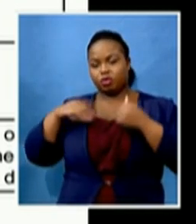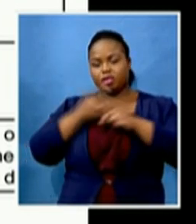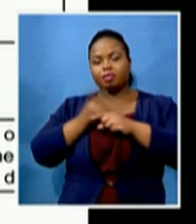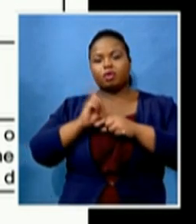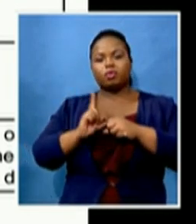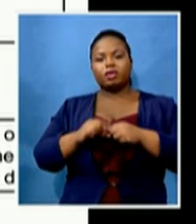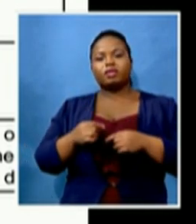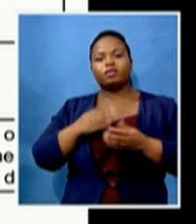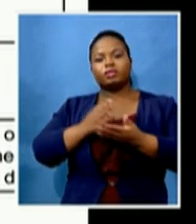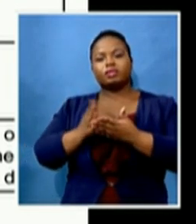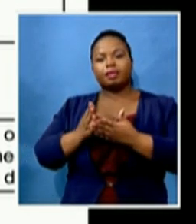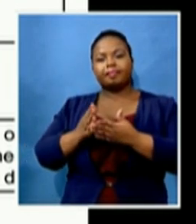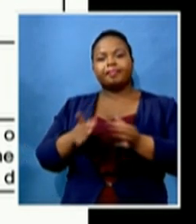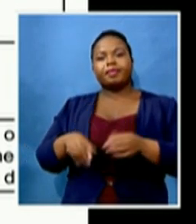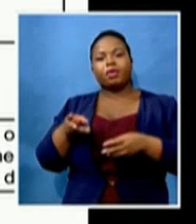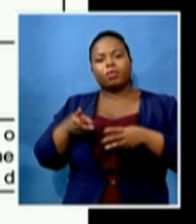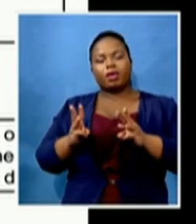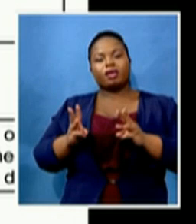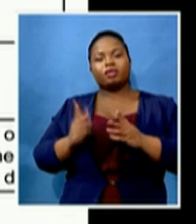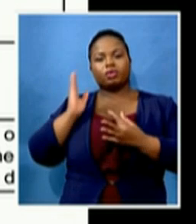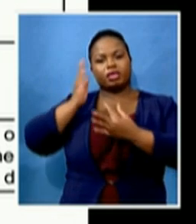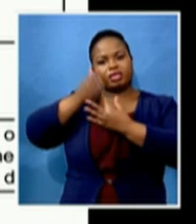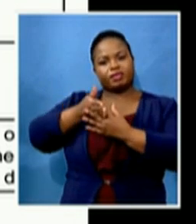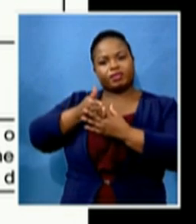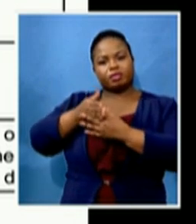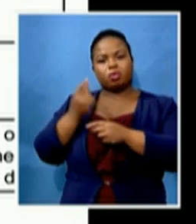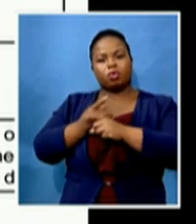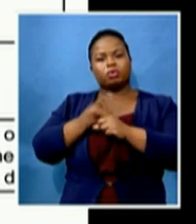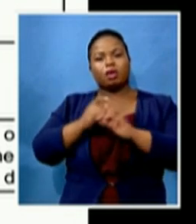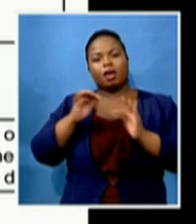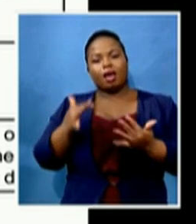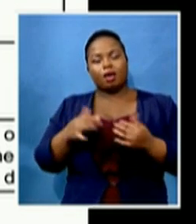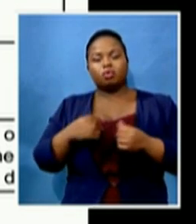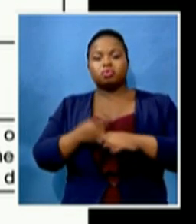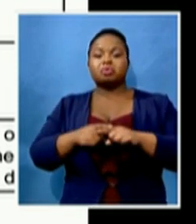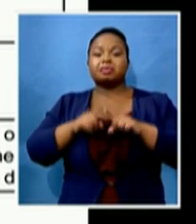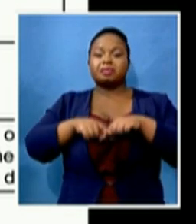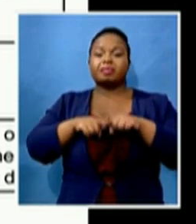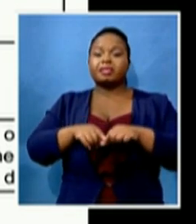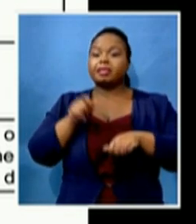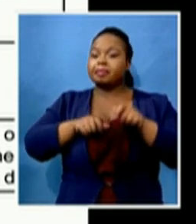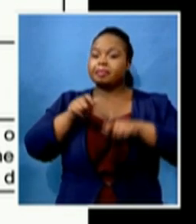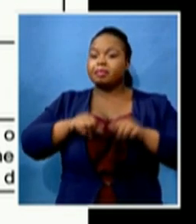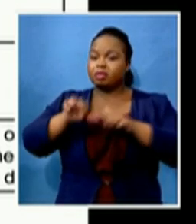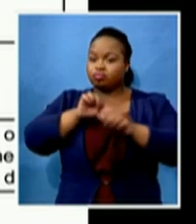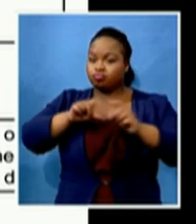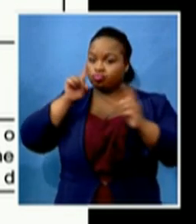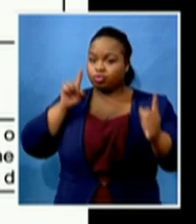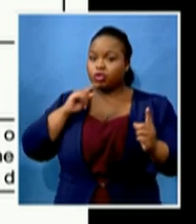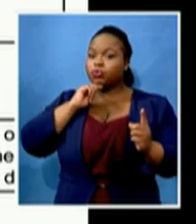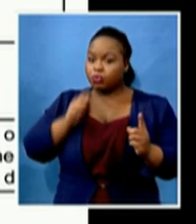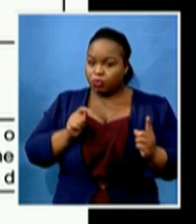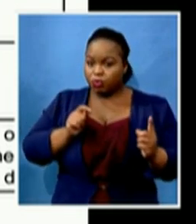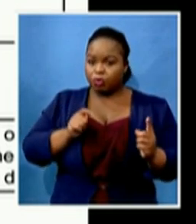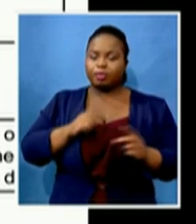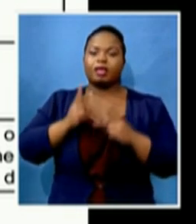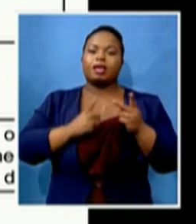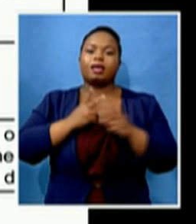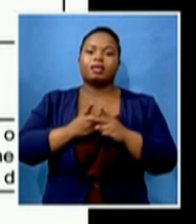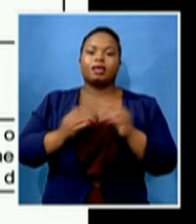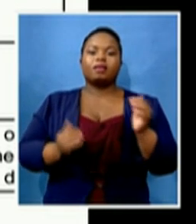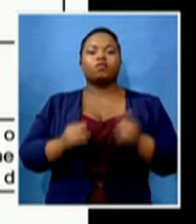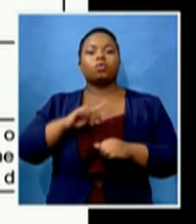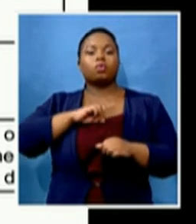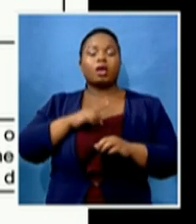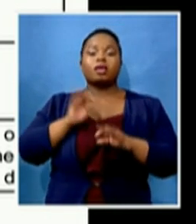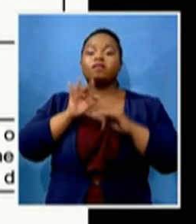can be interpreted as how much people adhere to social distancing. And of course, the bigger it is, the better. And this parameter, because